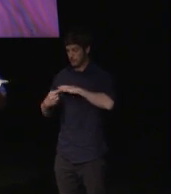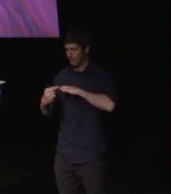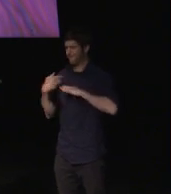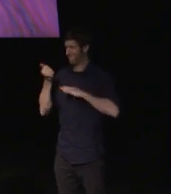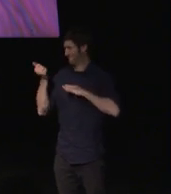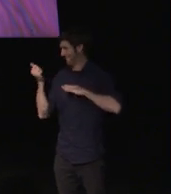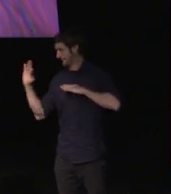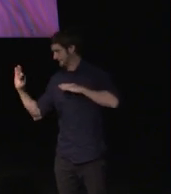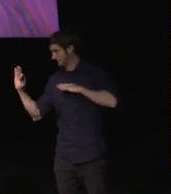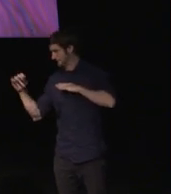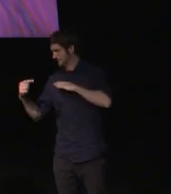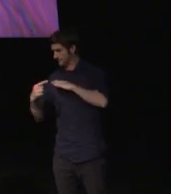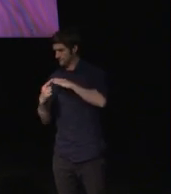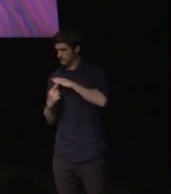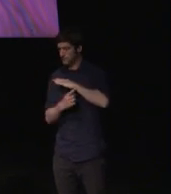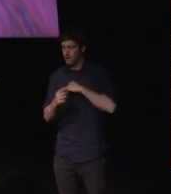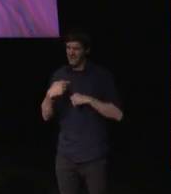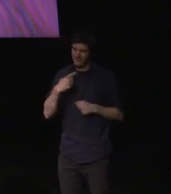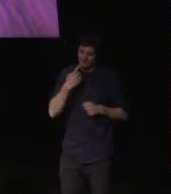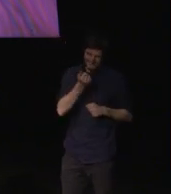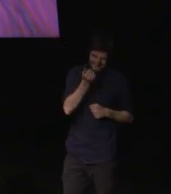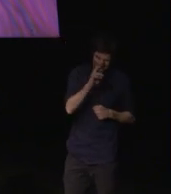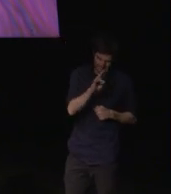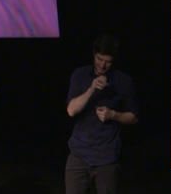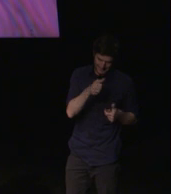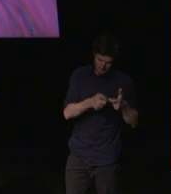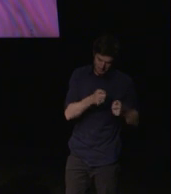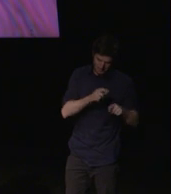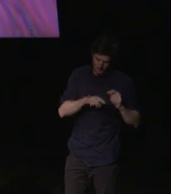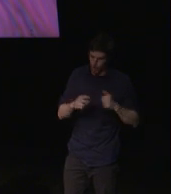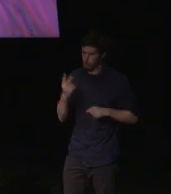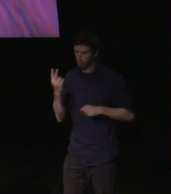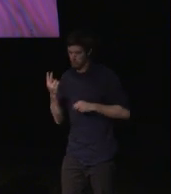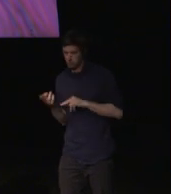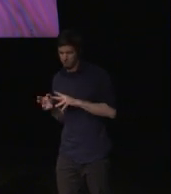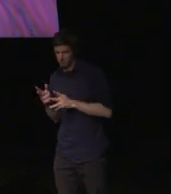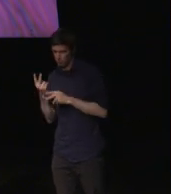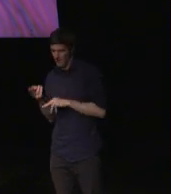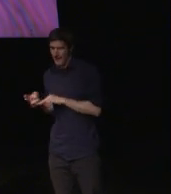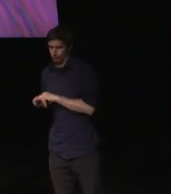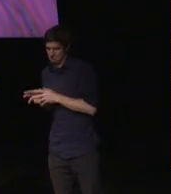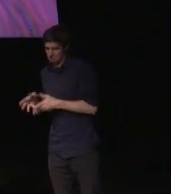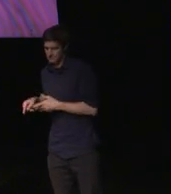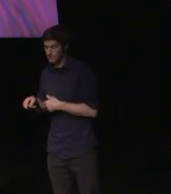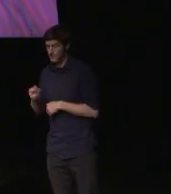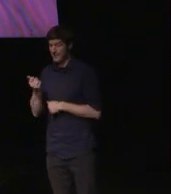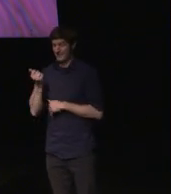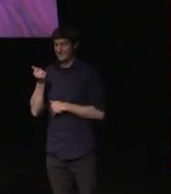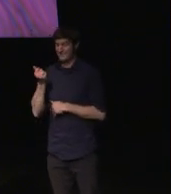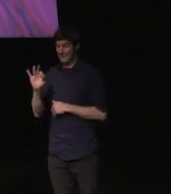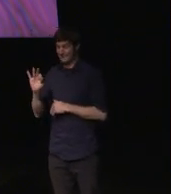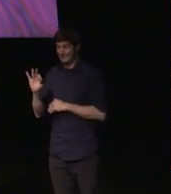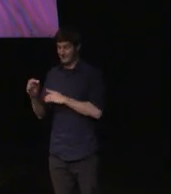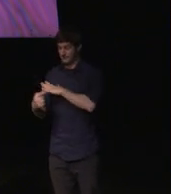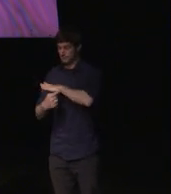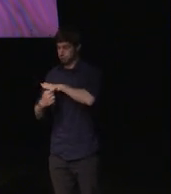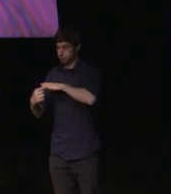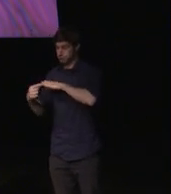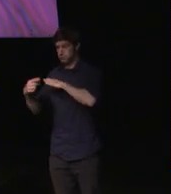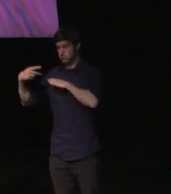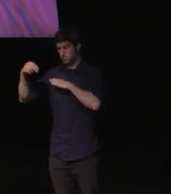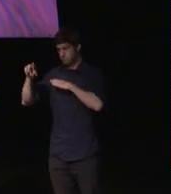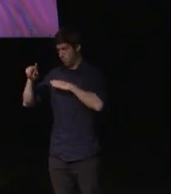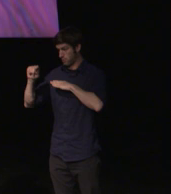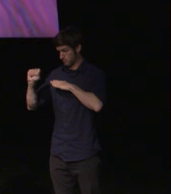17 buttons, but there's two extras. So there's 19 ports on the back, and once we figured out that we wanted people to be able to plug